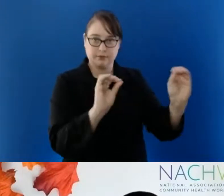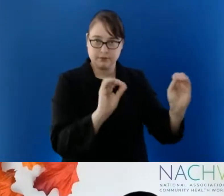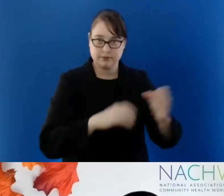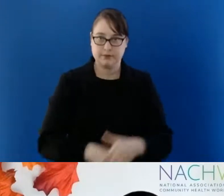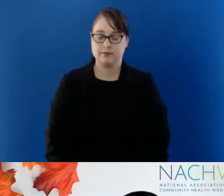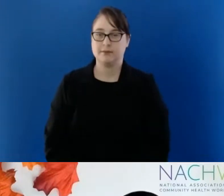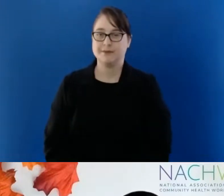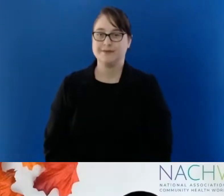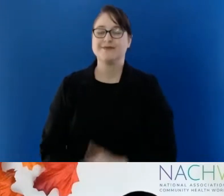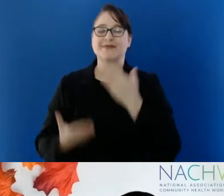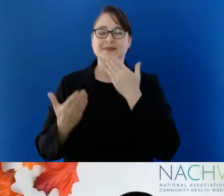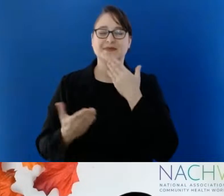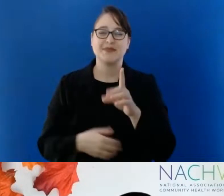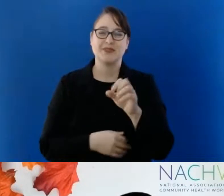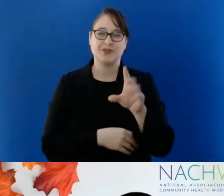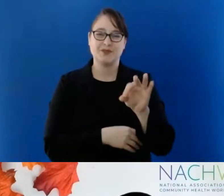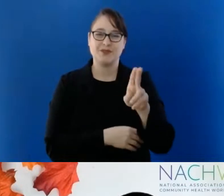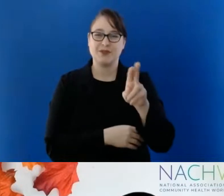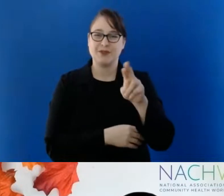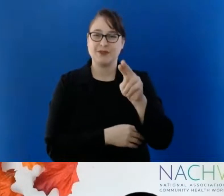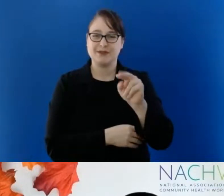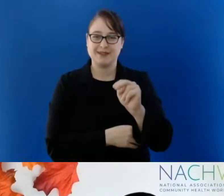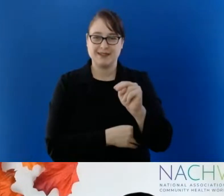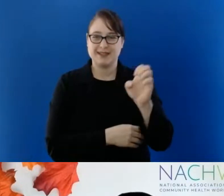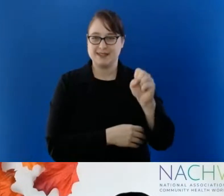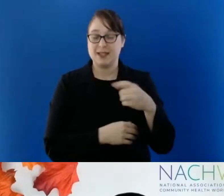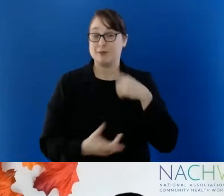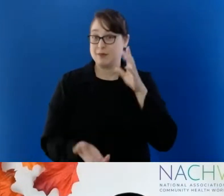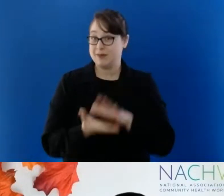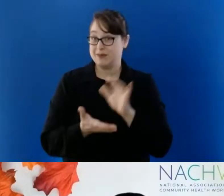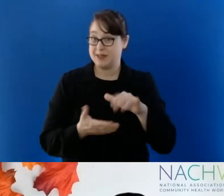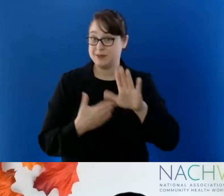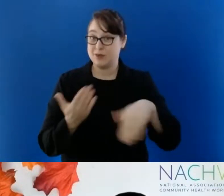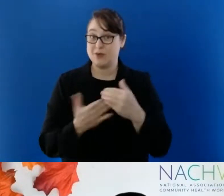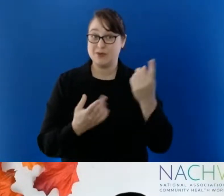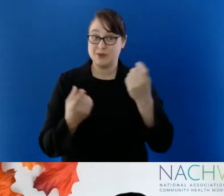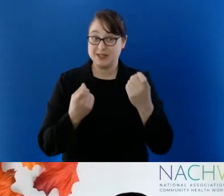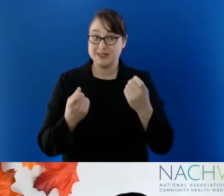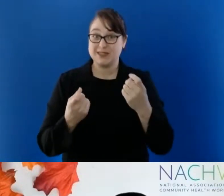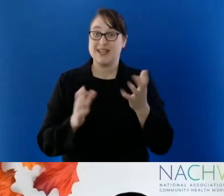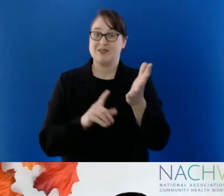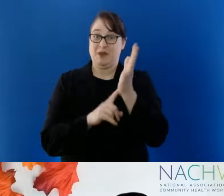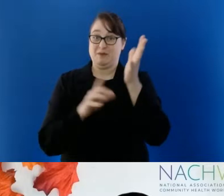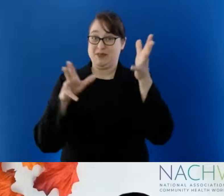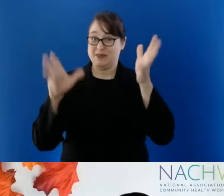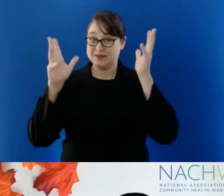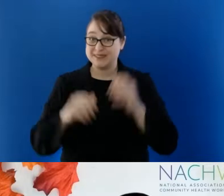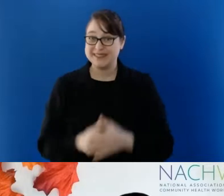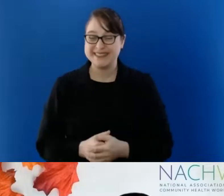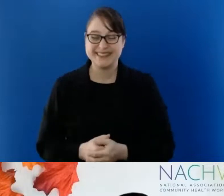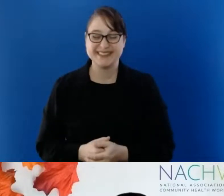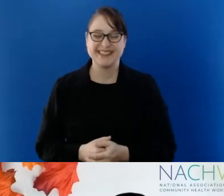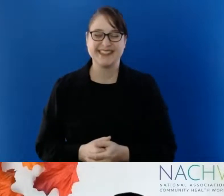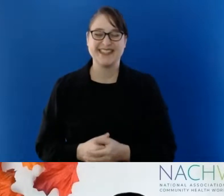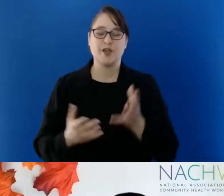Furness. I believe that is about all of our questions, and we only have 5 minutes left. I want